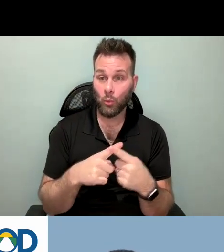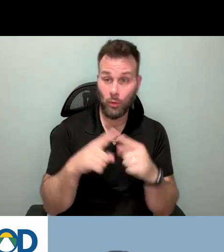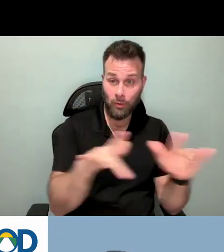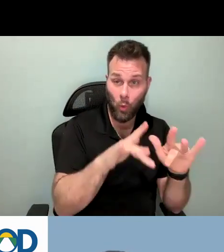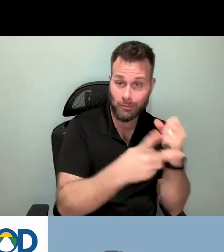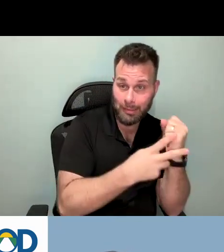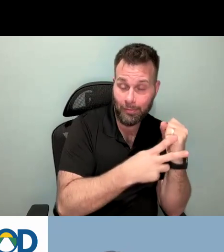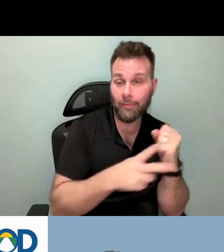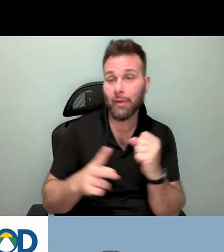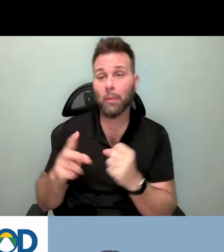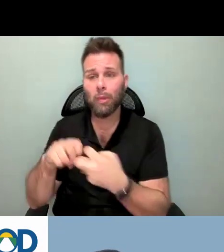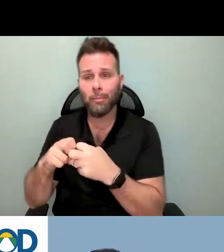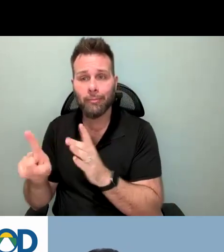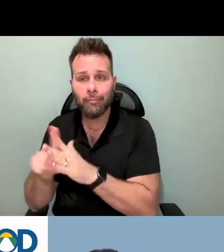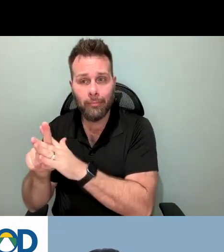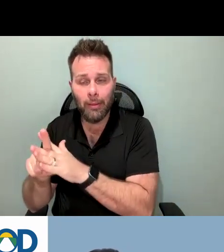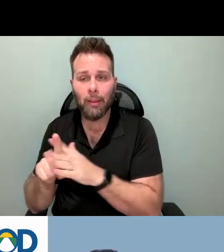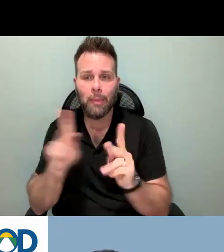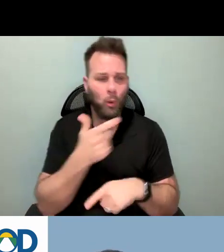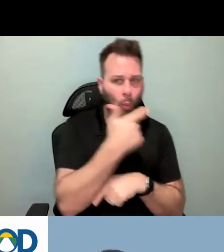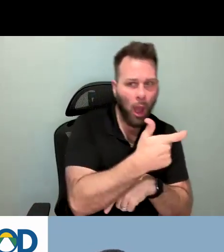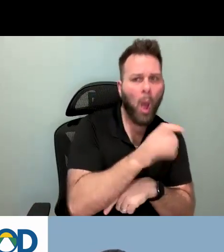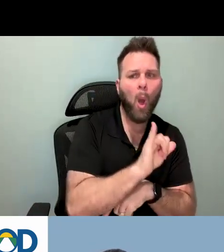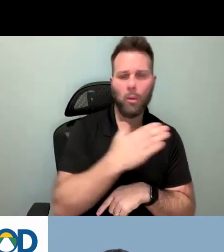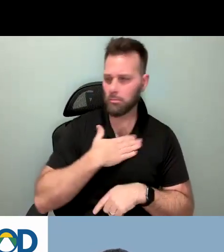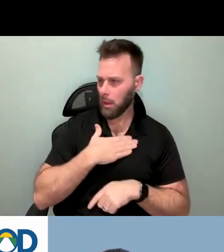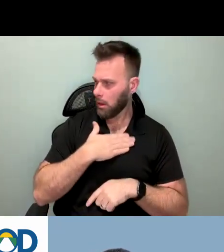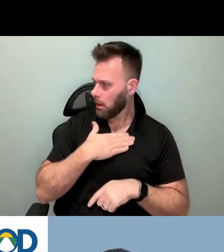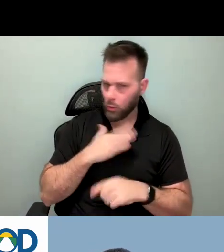understand how commissions function and their role within the community.